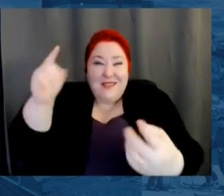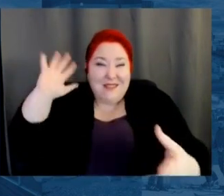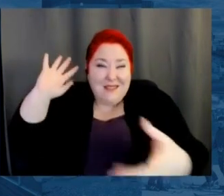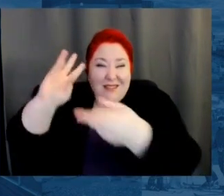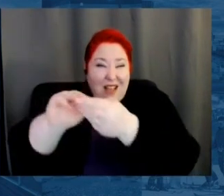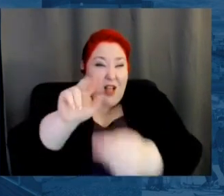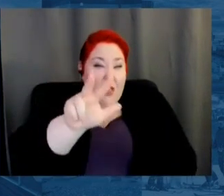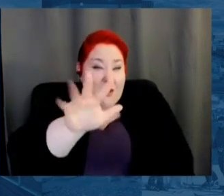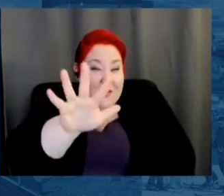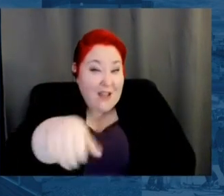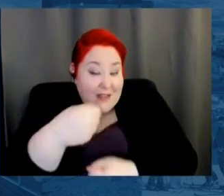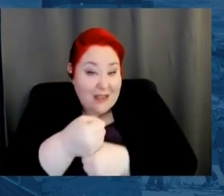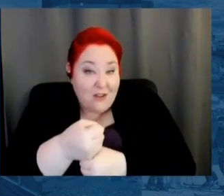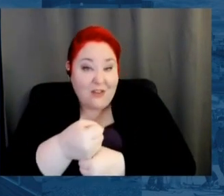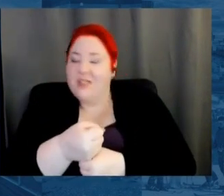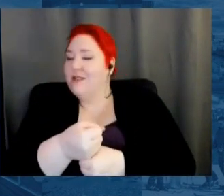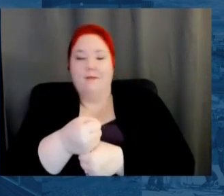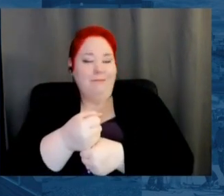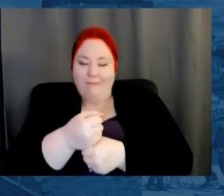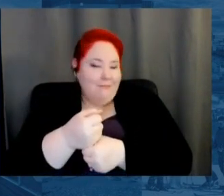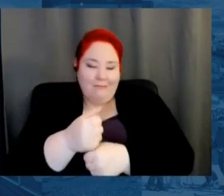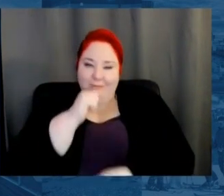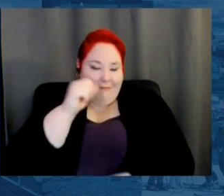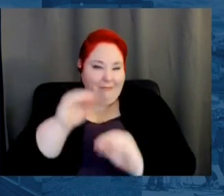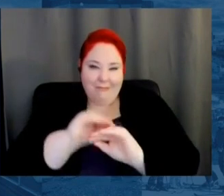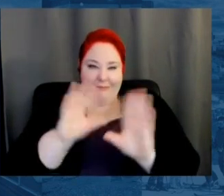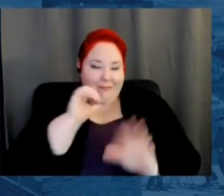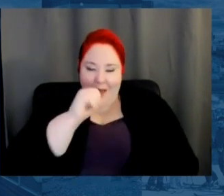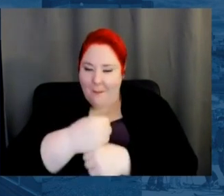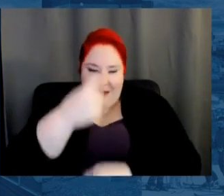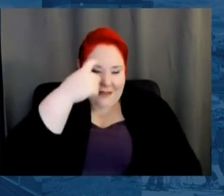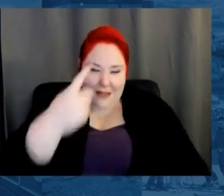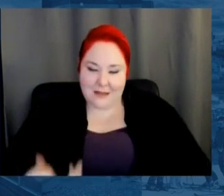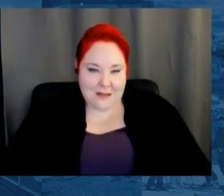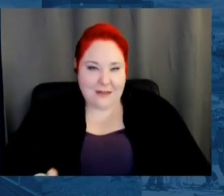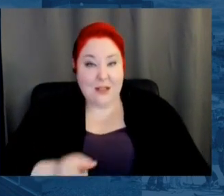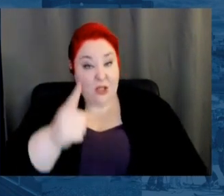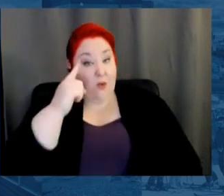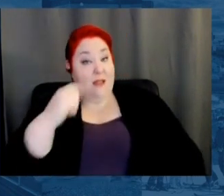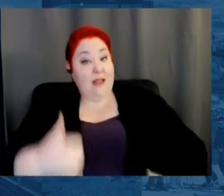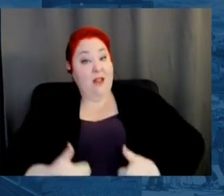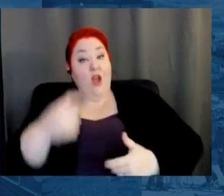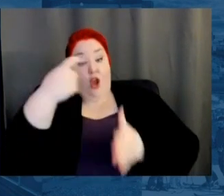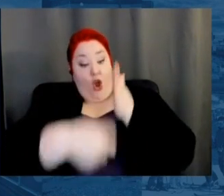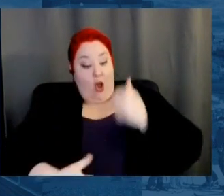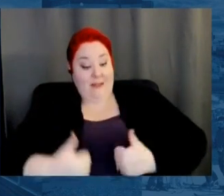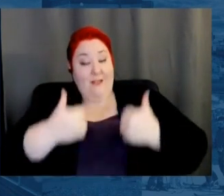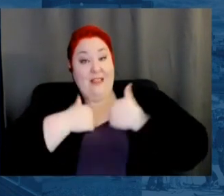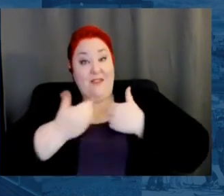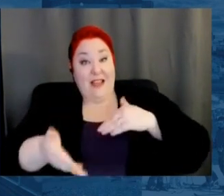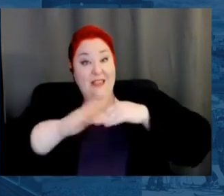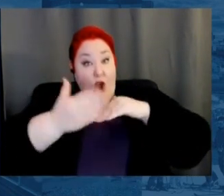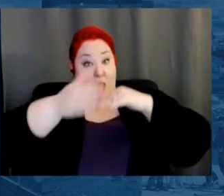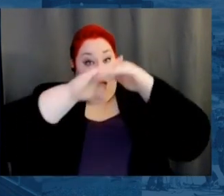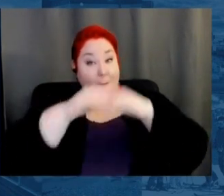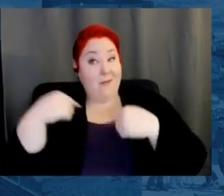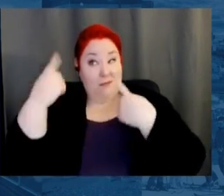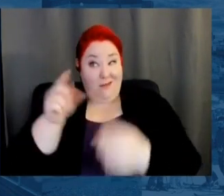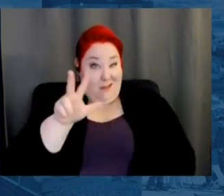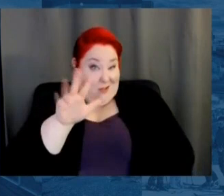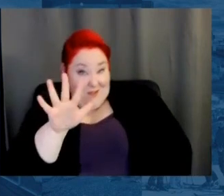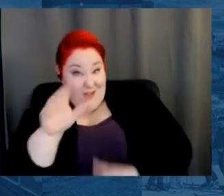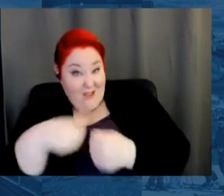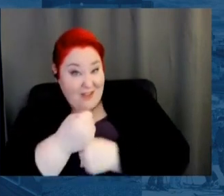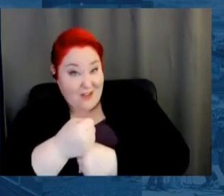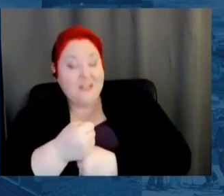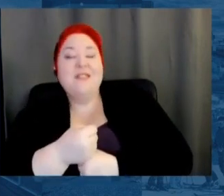That defies comprehension. Does anybody think the cost of living has gone up over the last 35 years? I mean, the last